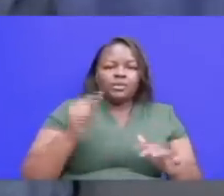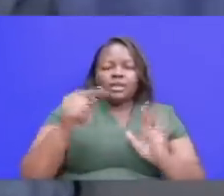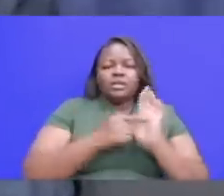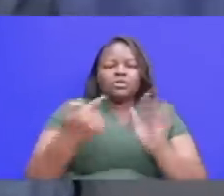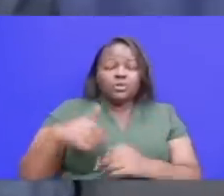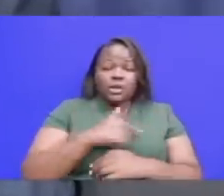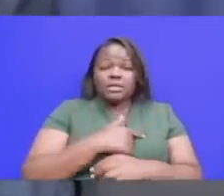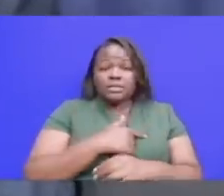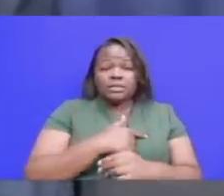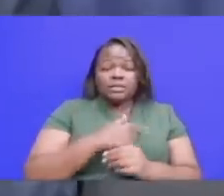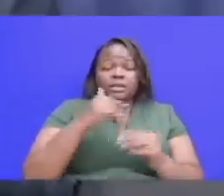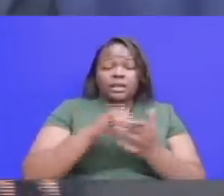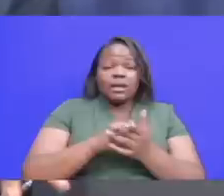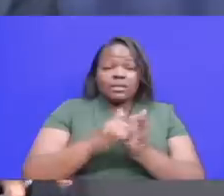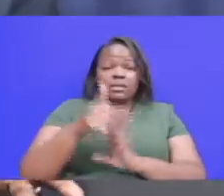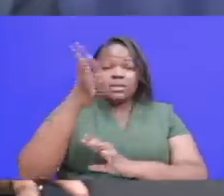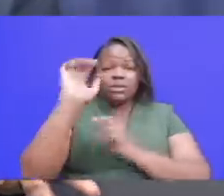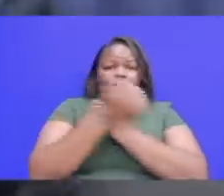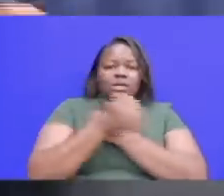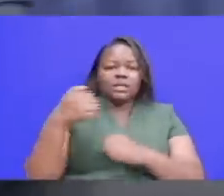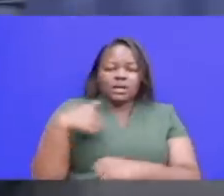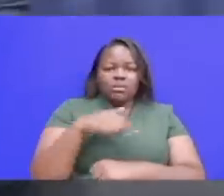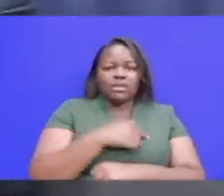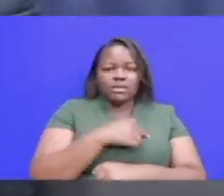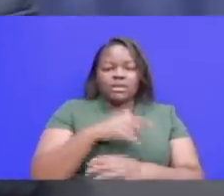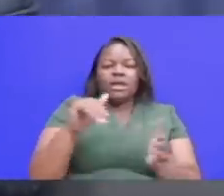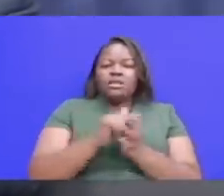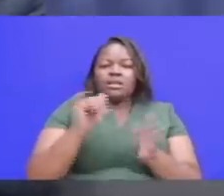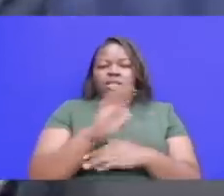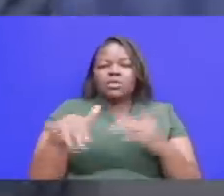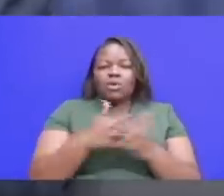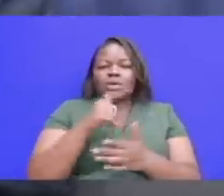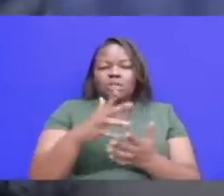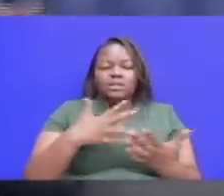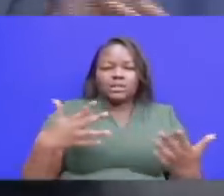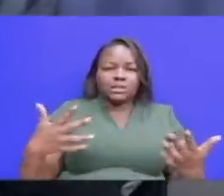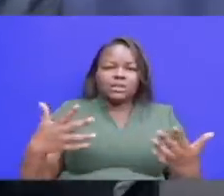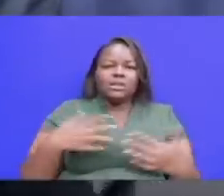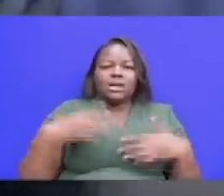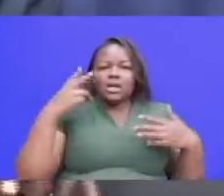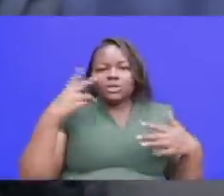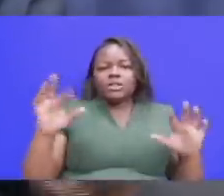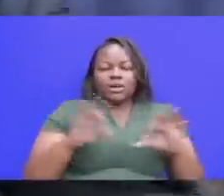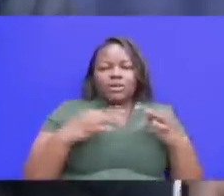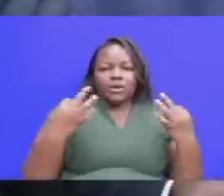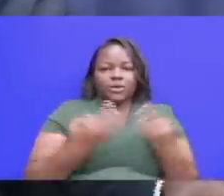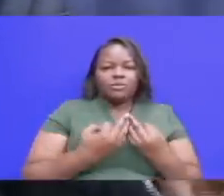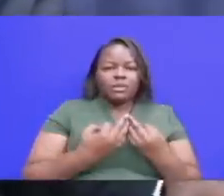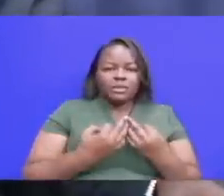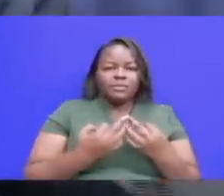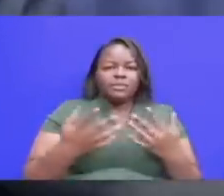to us that God loves us. That despite all those, you can see the dysfunctional families, somebody sleeping